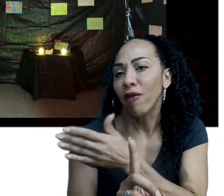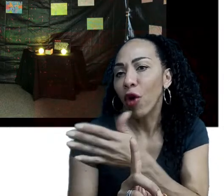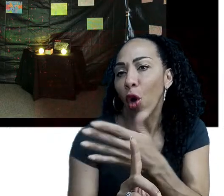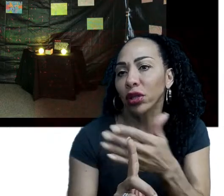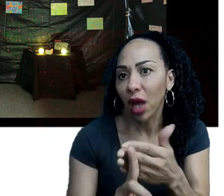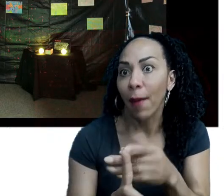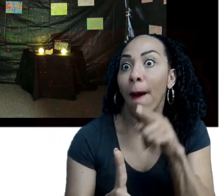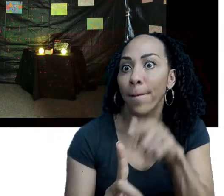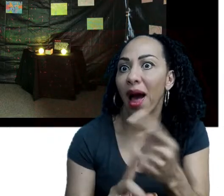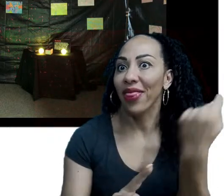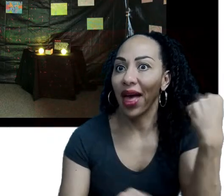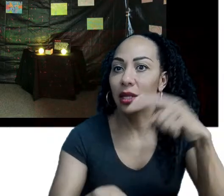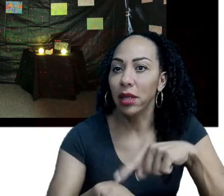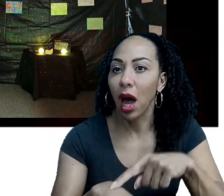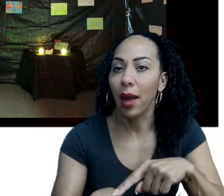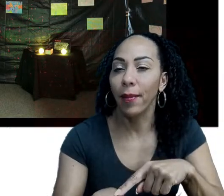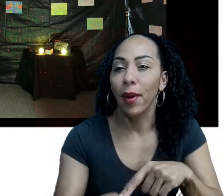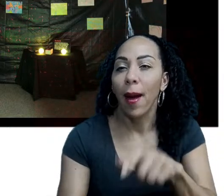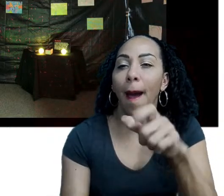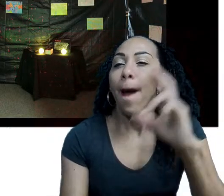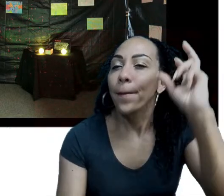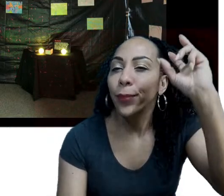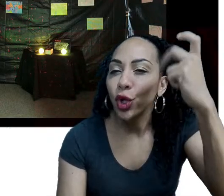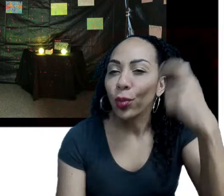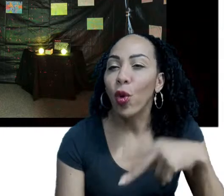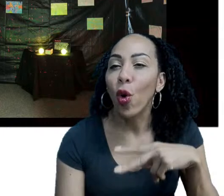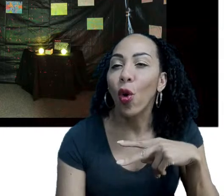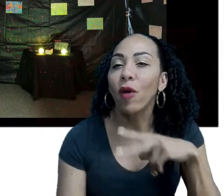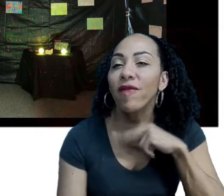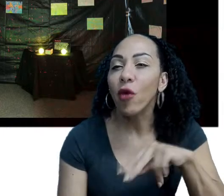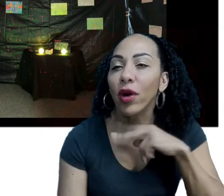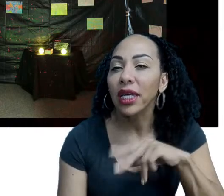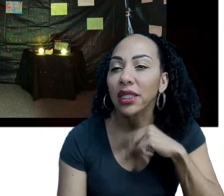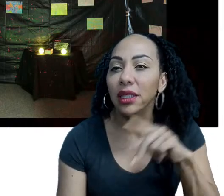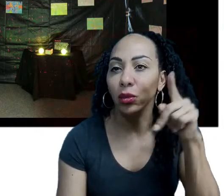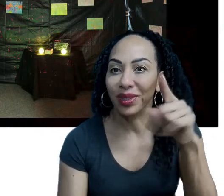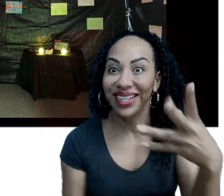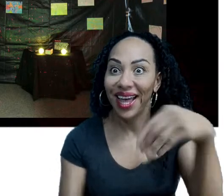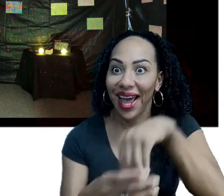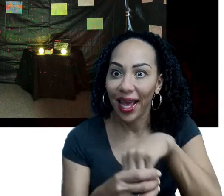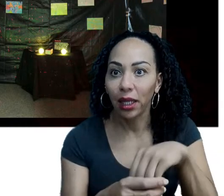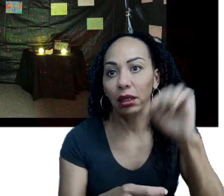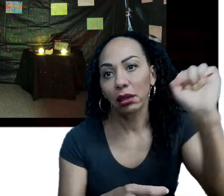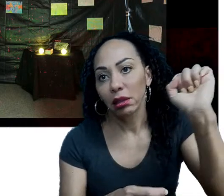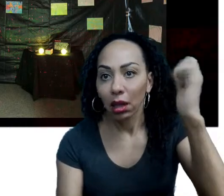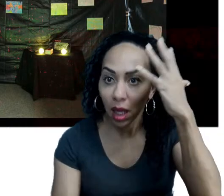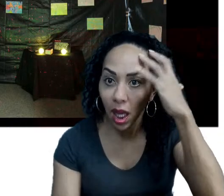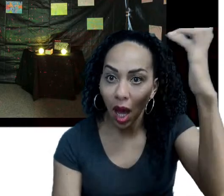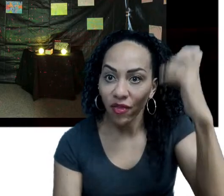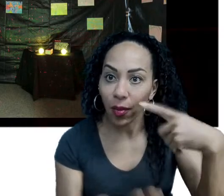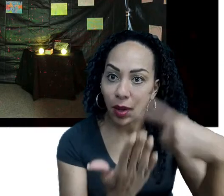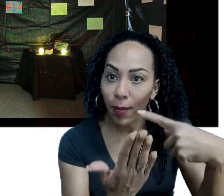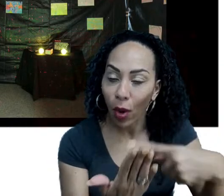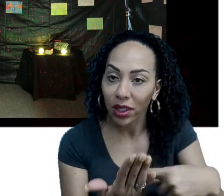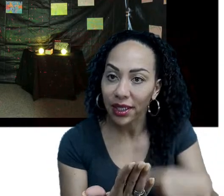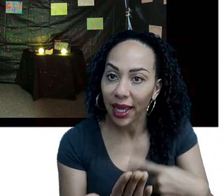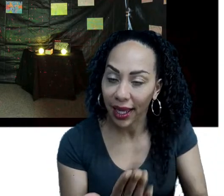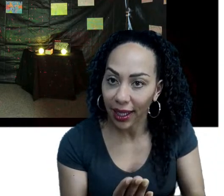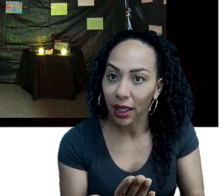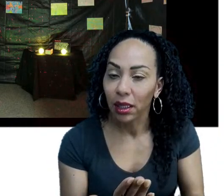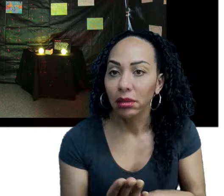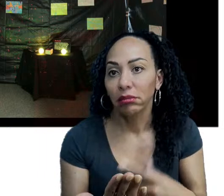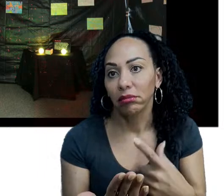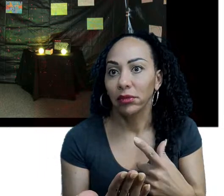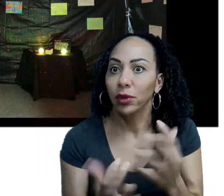get put into government policy, get assessed more formally. And so that kind of asked the question